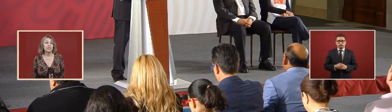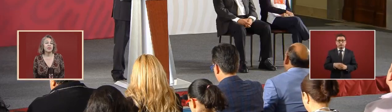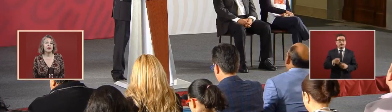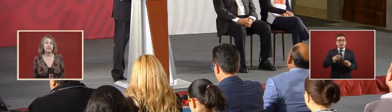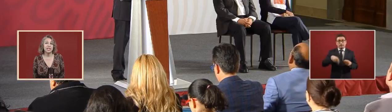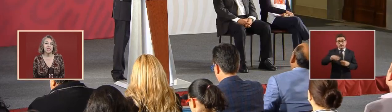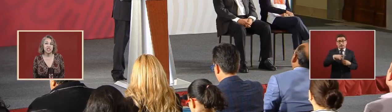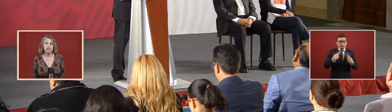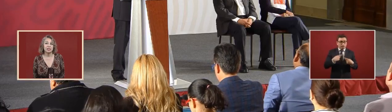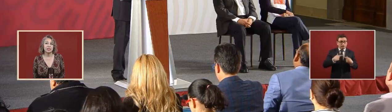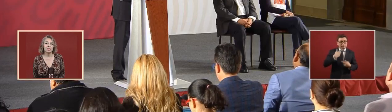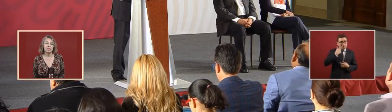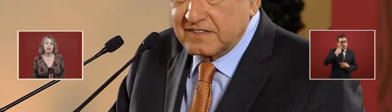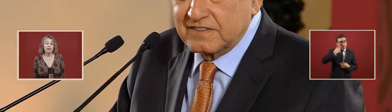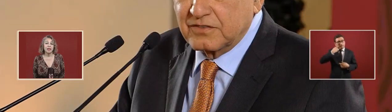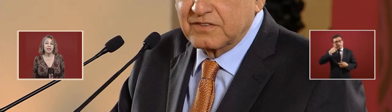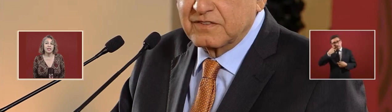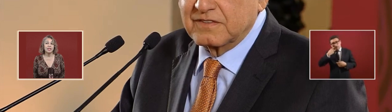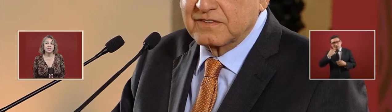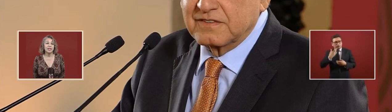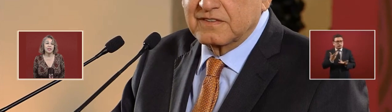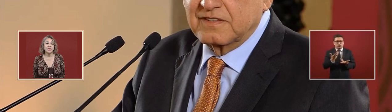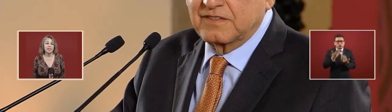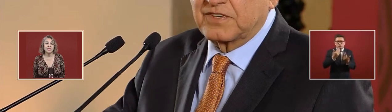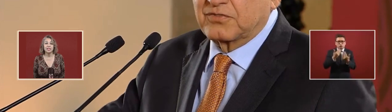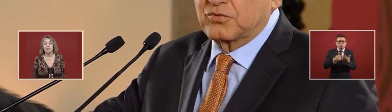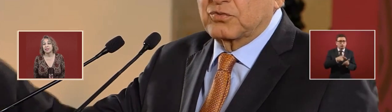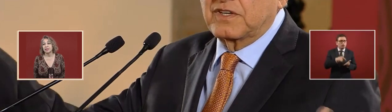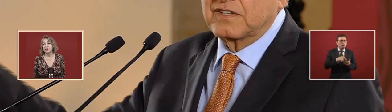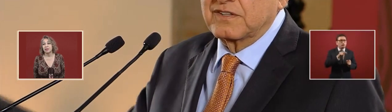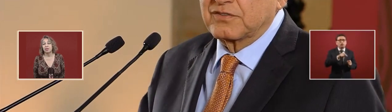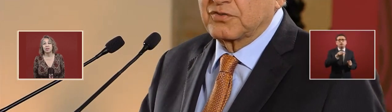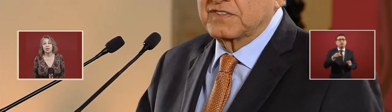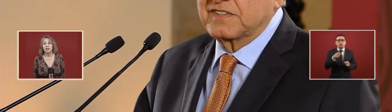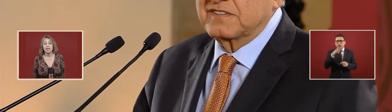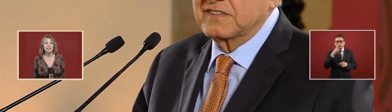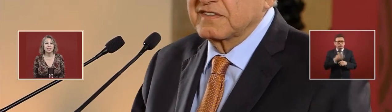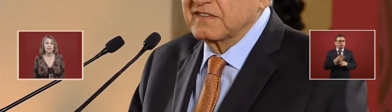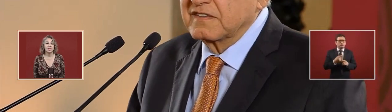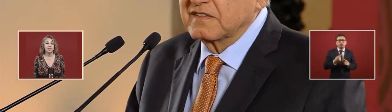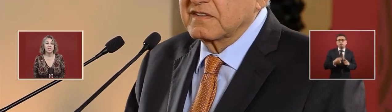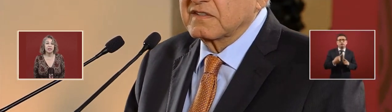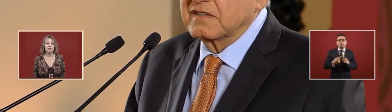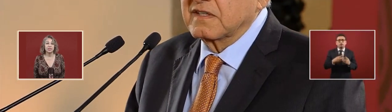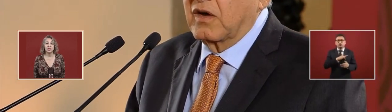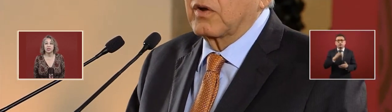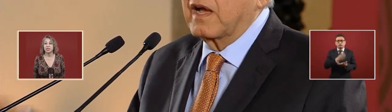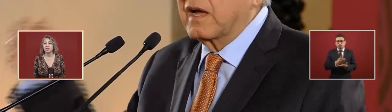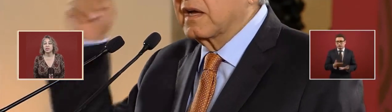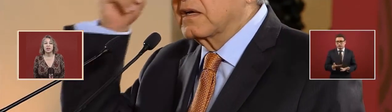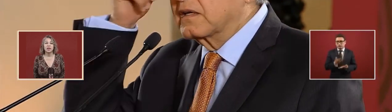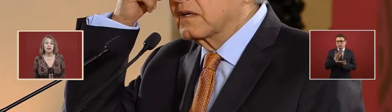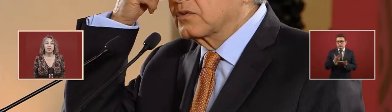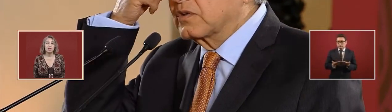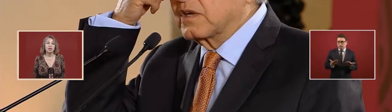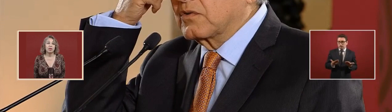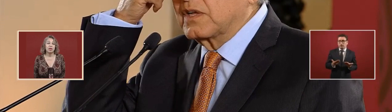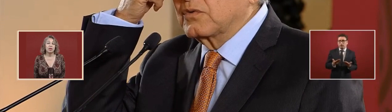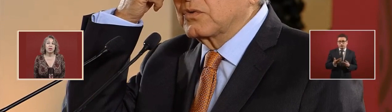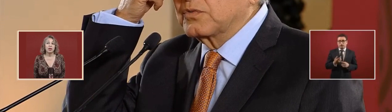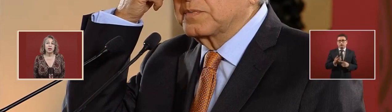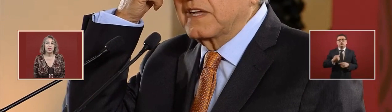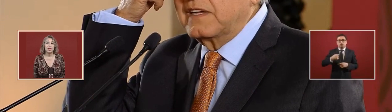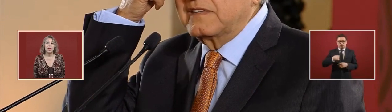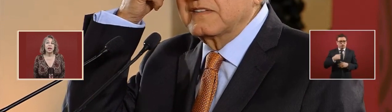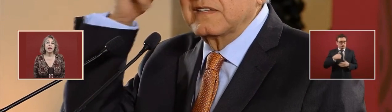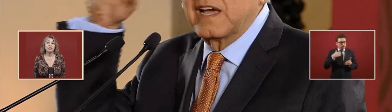adicciones of addictions. No existe. It didn't exist infraestructura or suficiente. It doesn't exist the infrastructure. Ahora estoy recorriendo